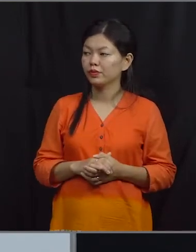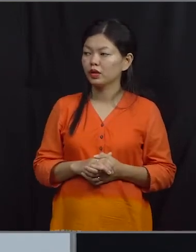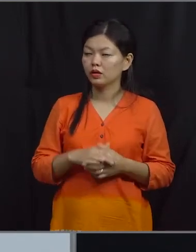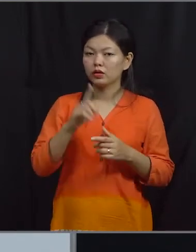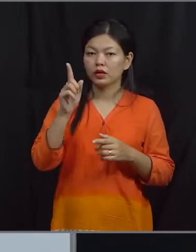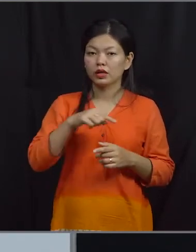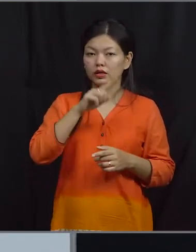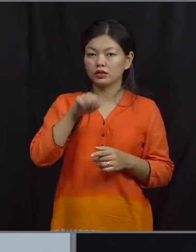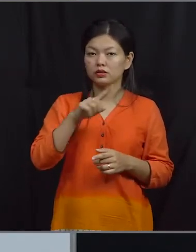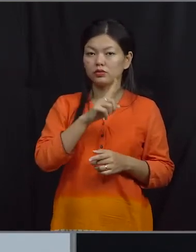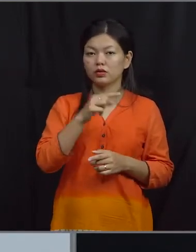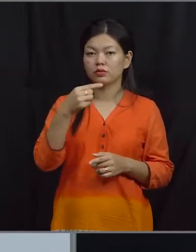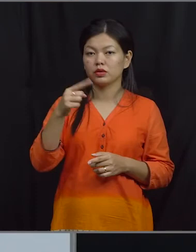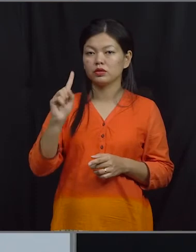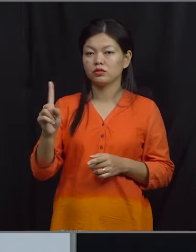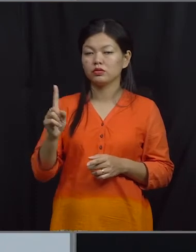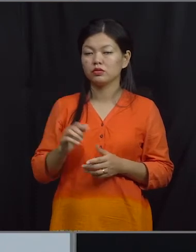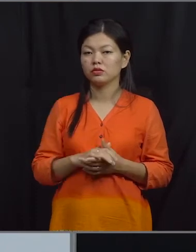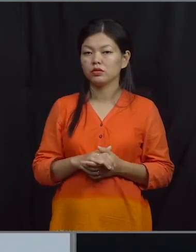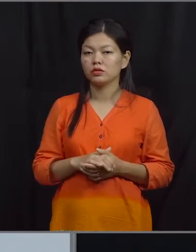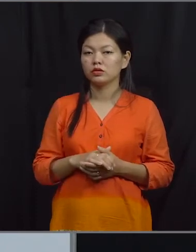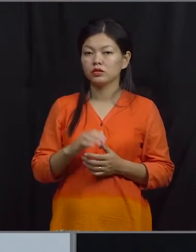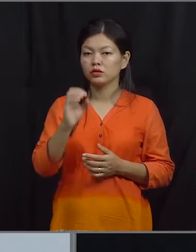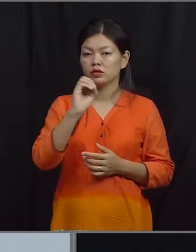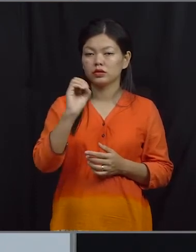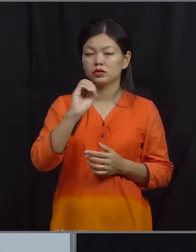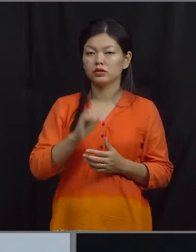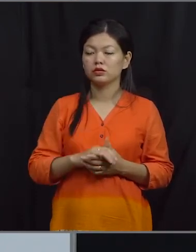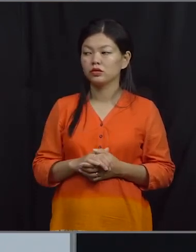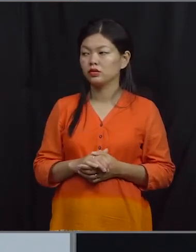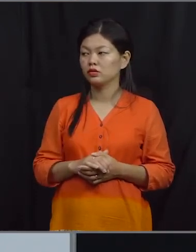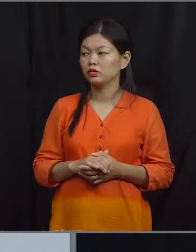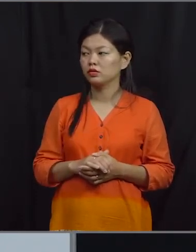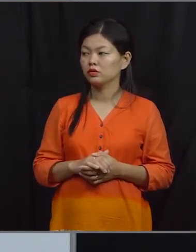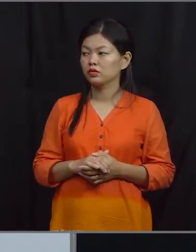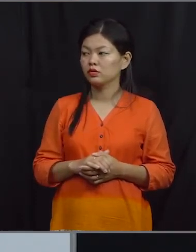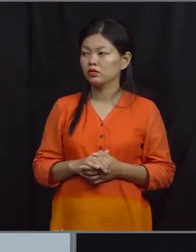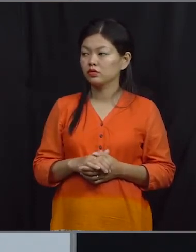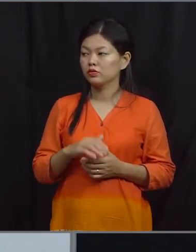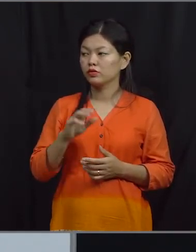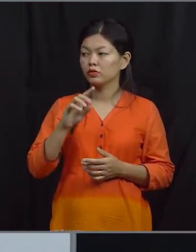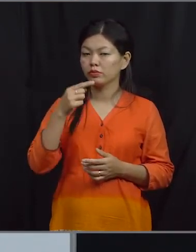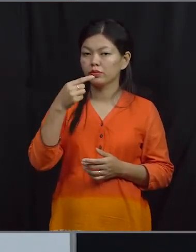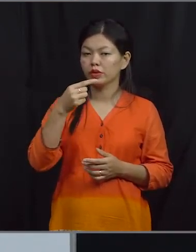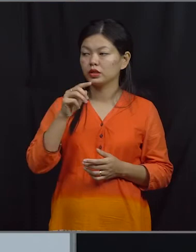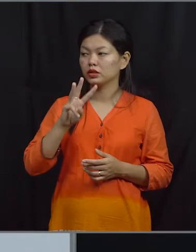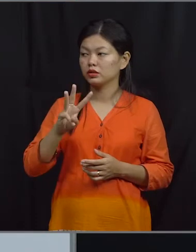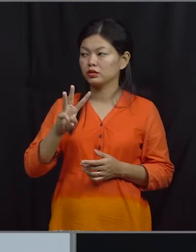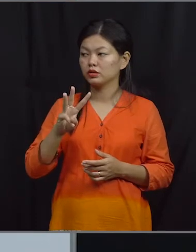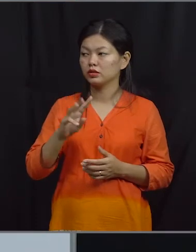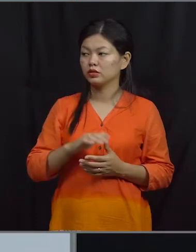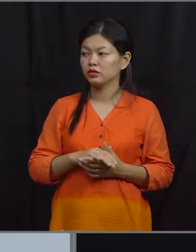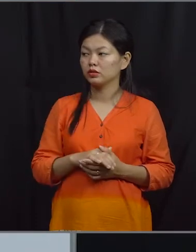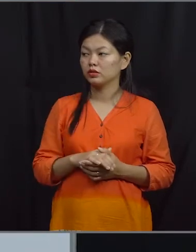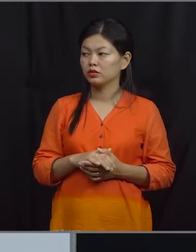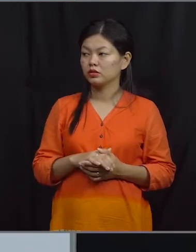1, plus of 1 minus 1, that is 0. Okay. And for this number, delete this column and row,